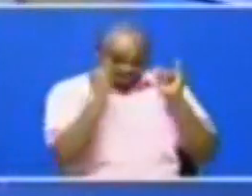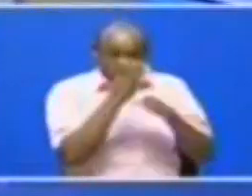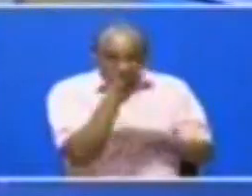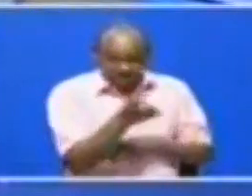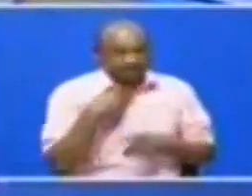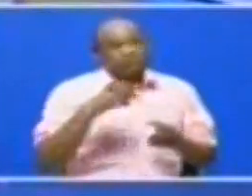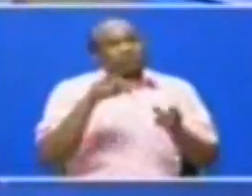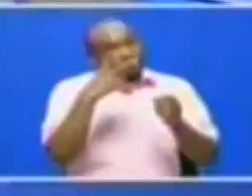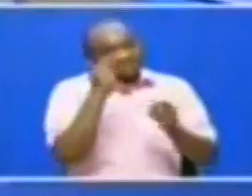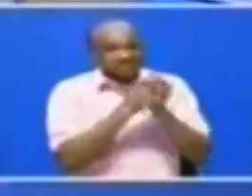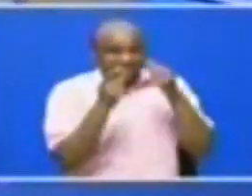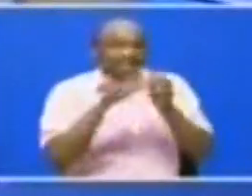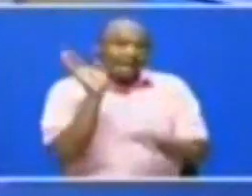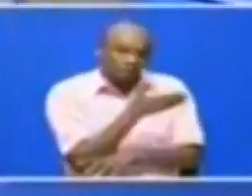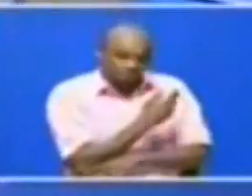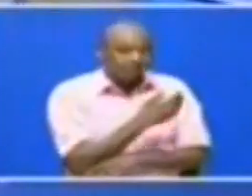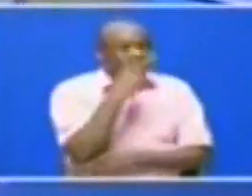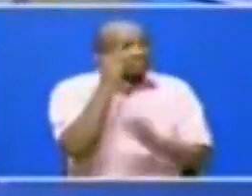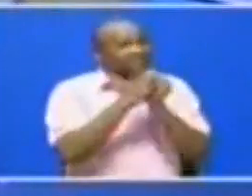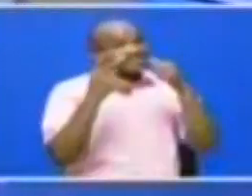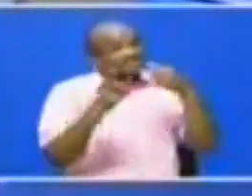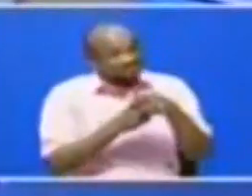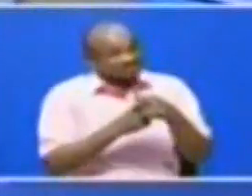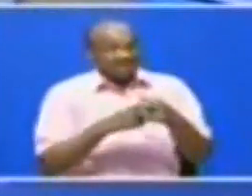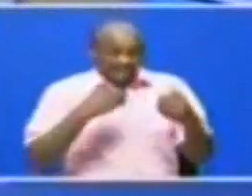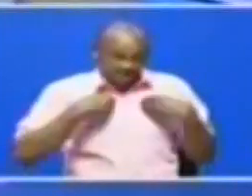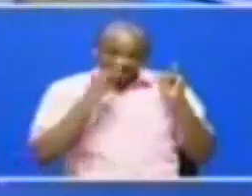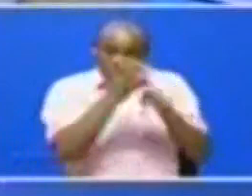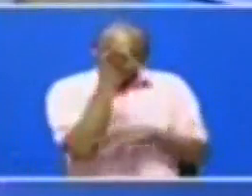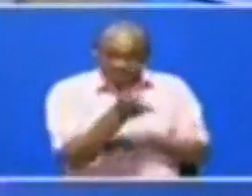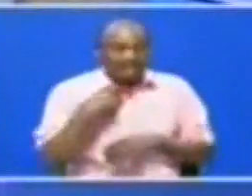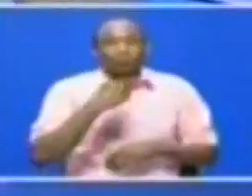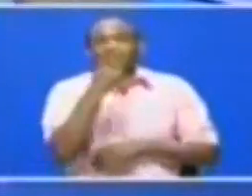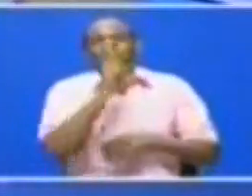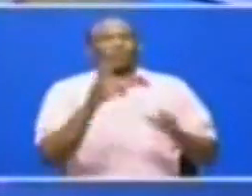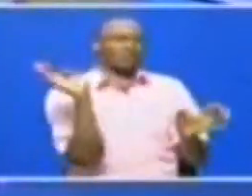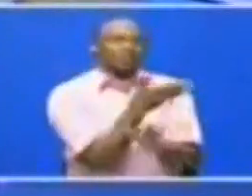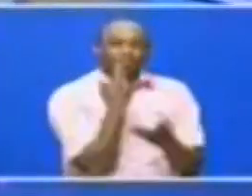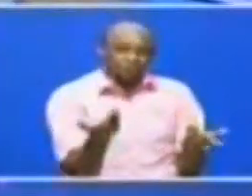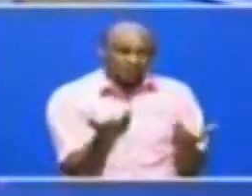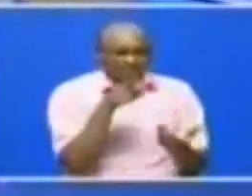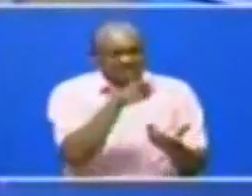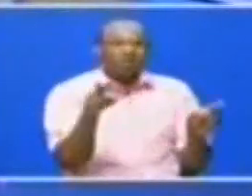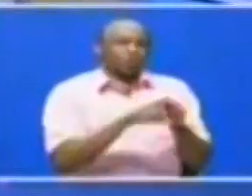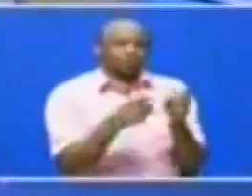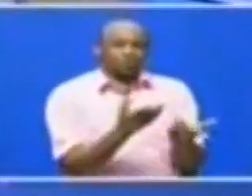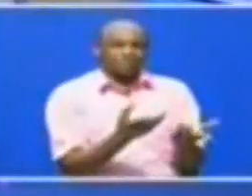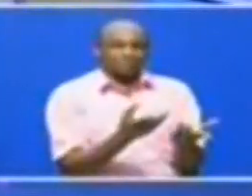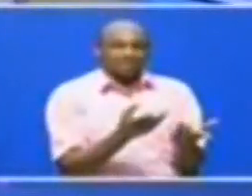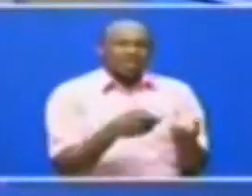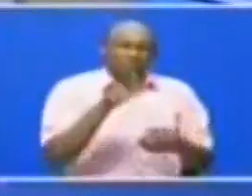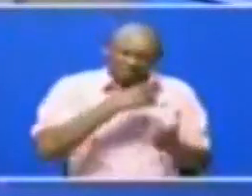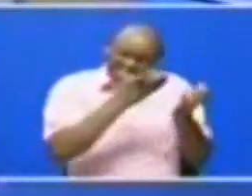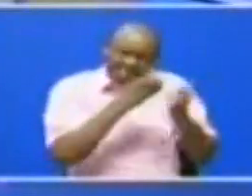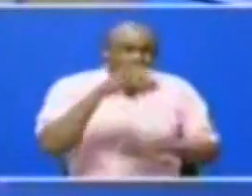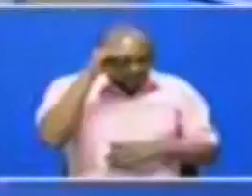we removed him in 2016. In 2017, we've had a new one. Now we are claiming we want to remove that one as well. We need